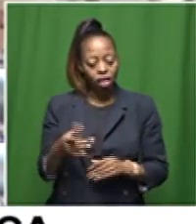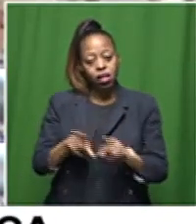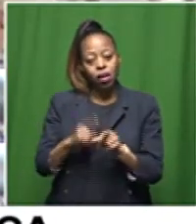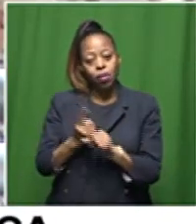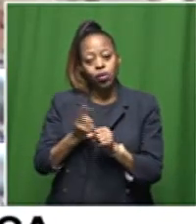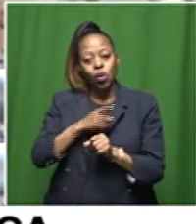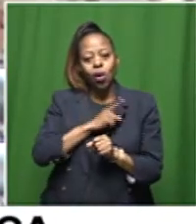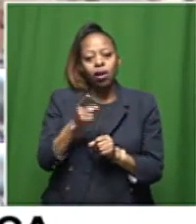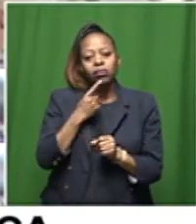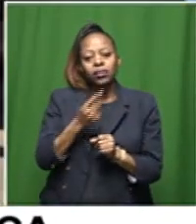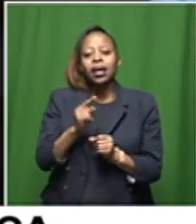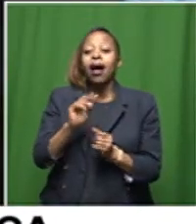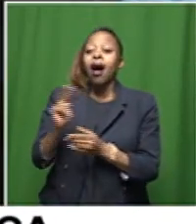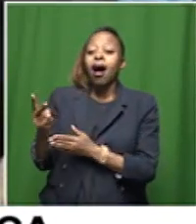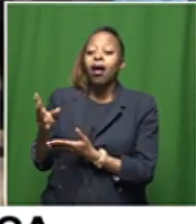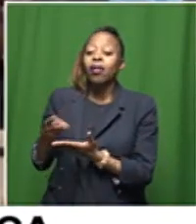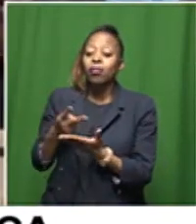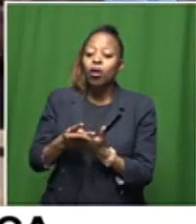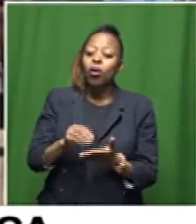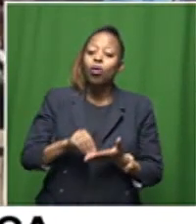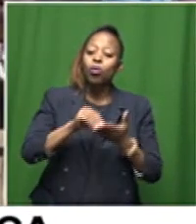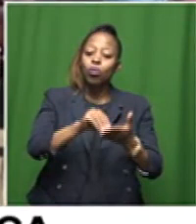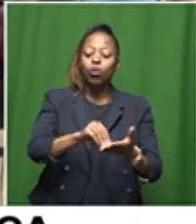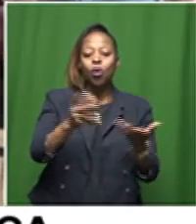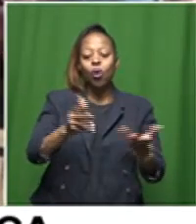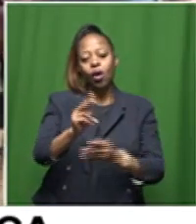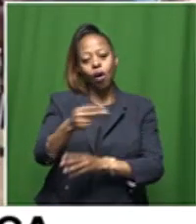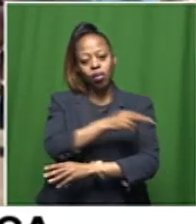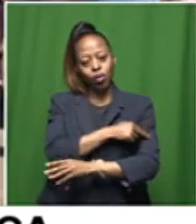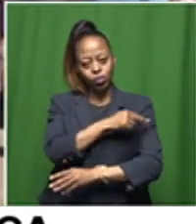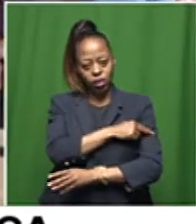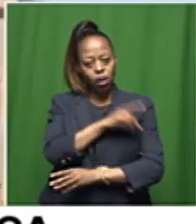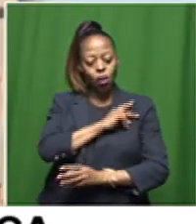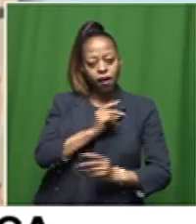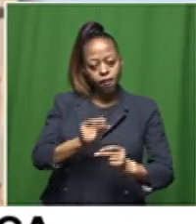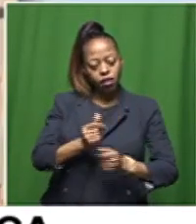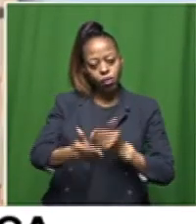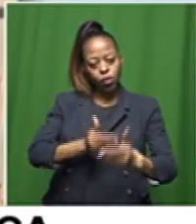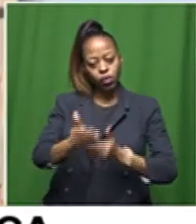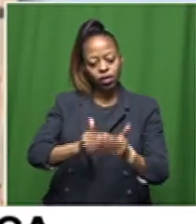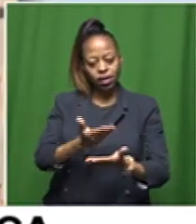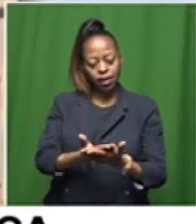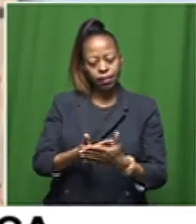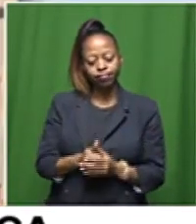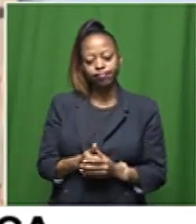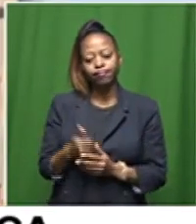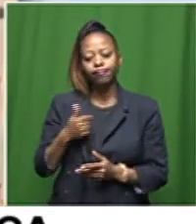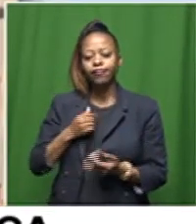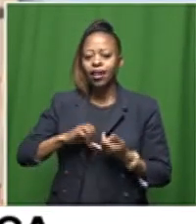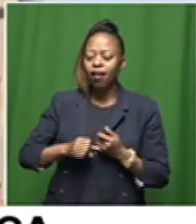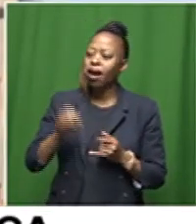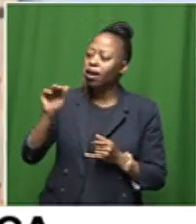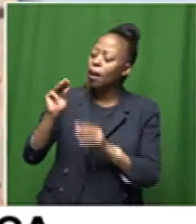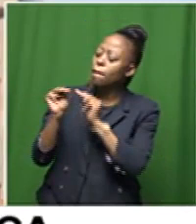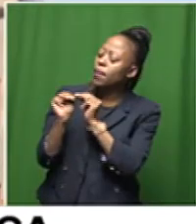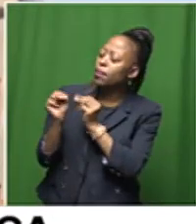say they have taken other patients to Albert Nzula Hospital to speed up the process. I tried to get the management